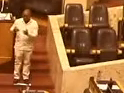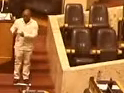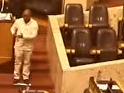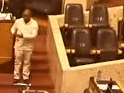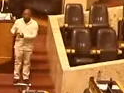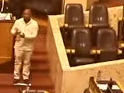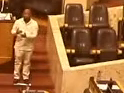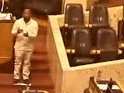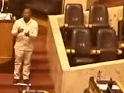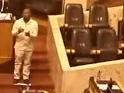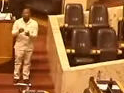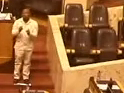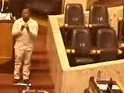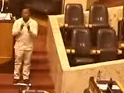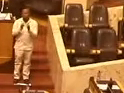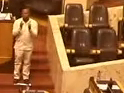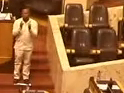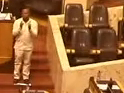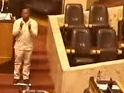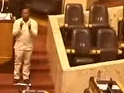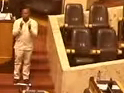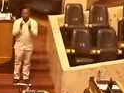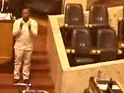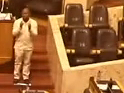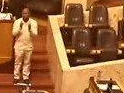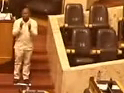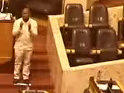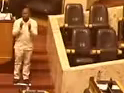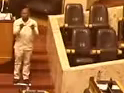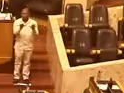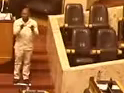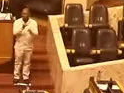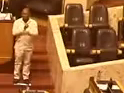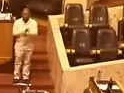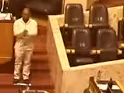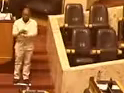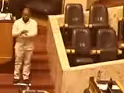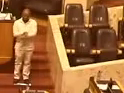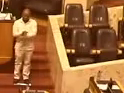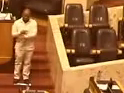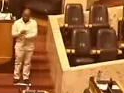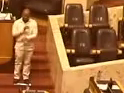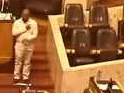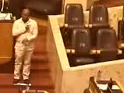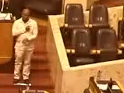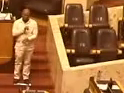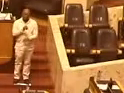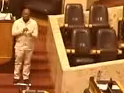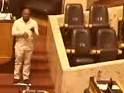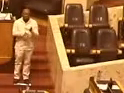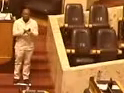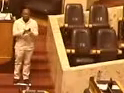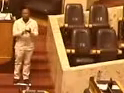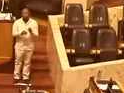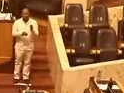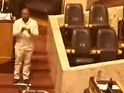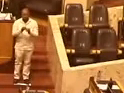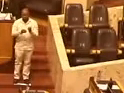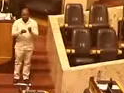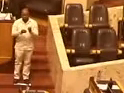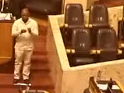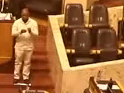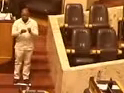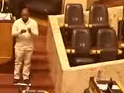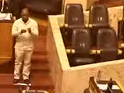10 consultants for the planning and design of upgrading from gravel surface standard of road by the end of the